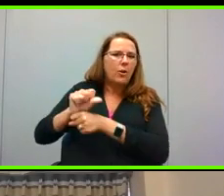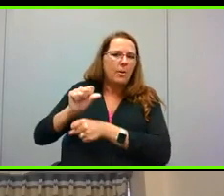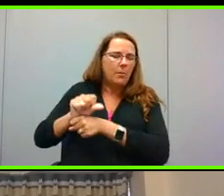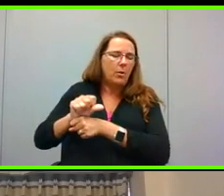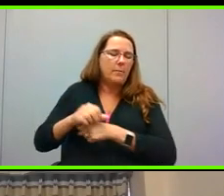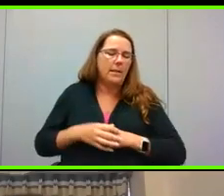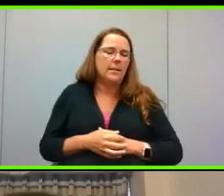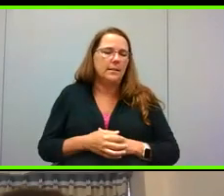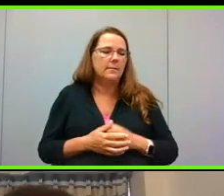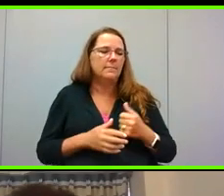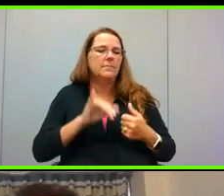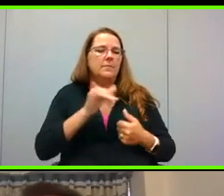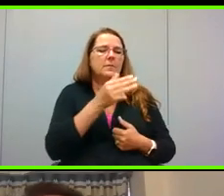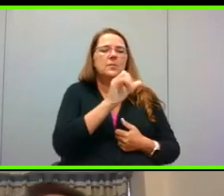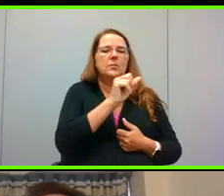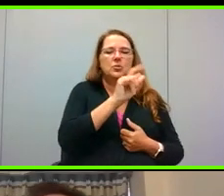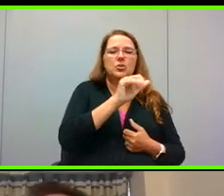Thank you.